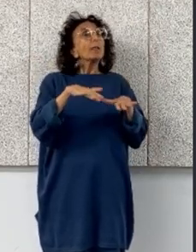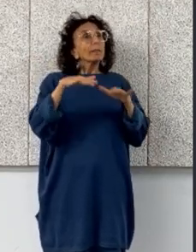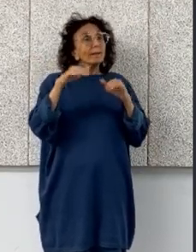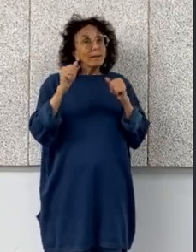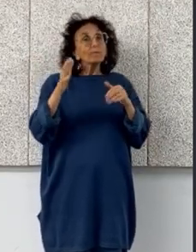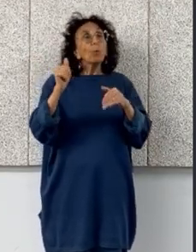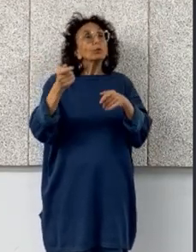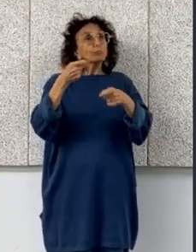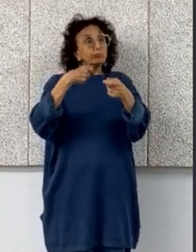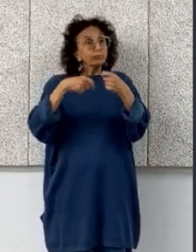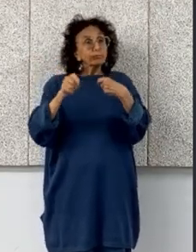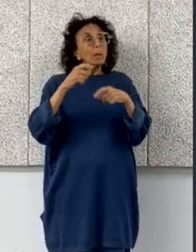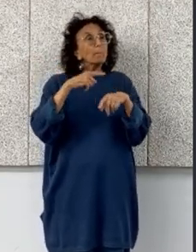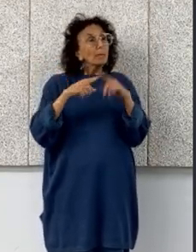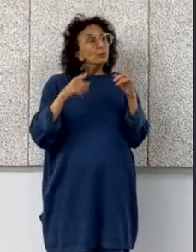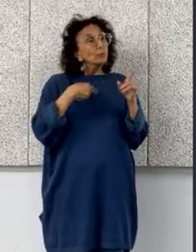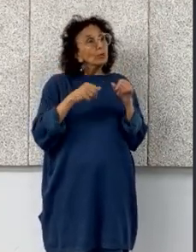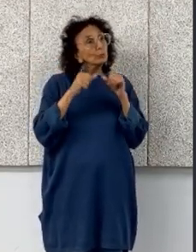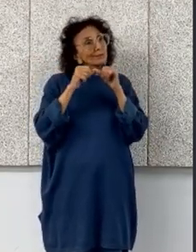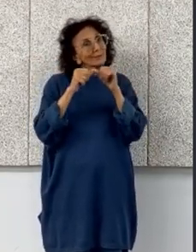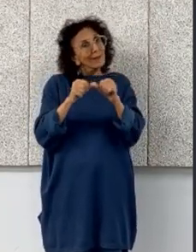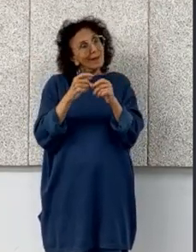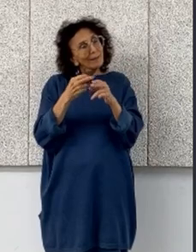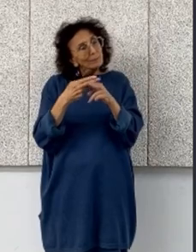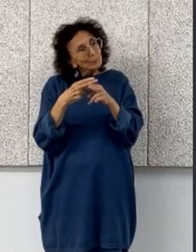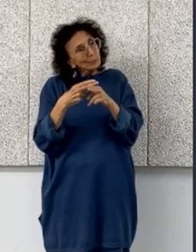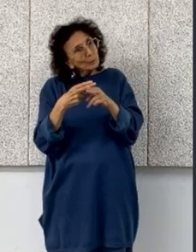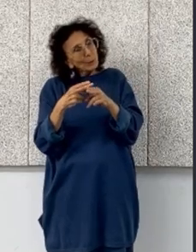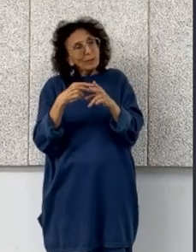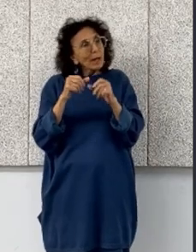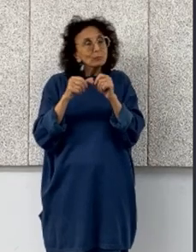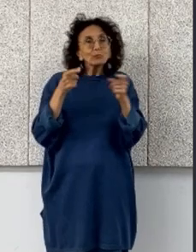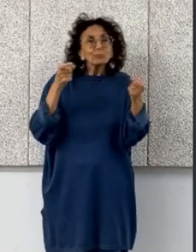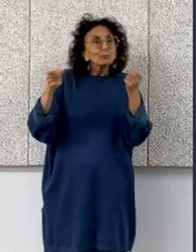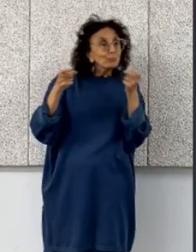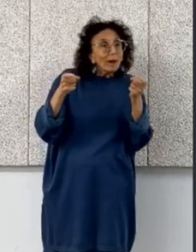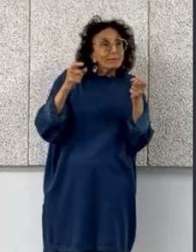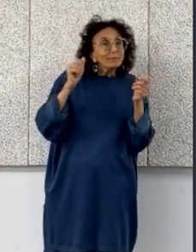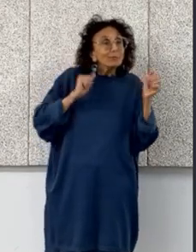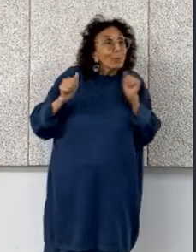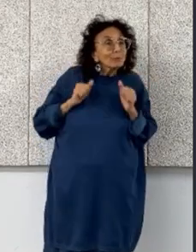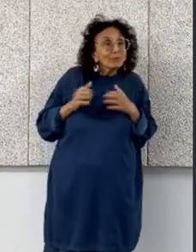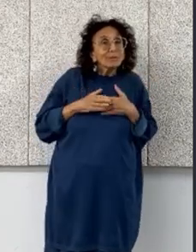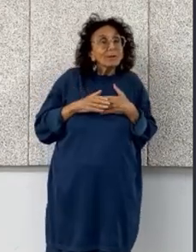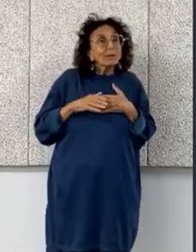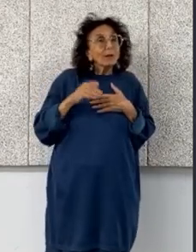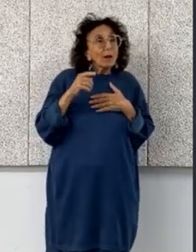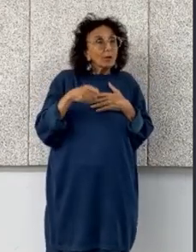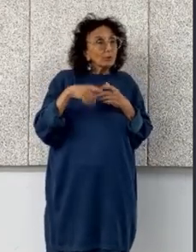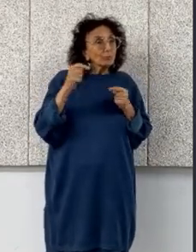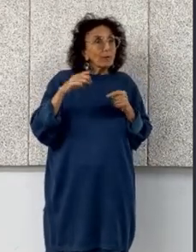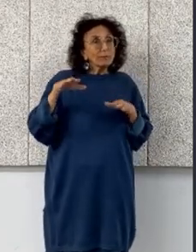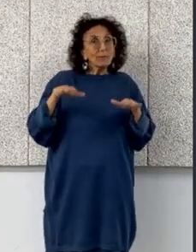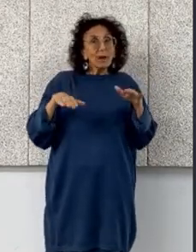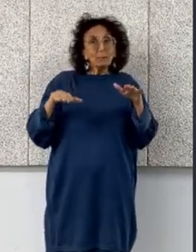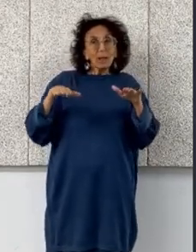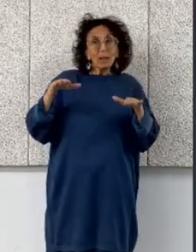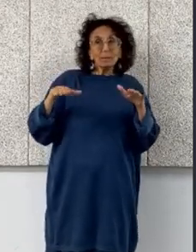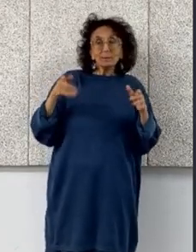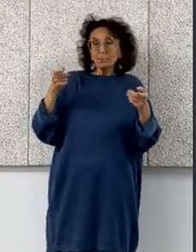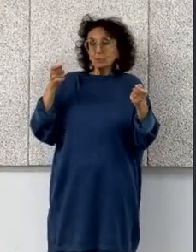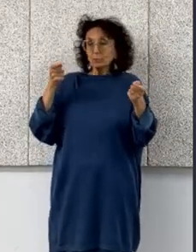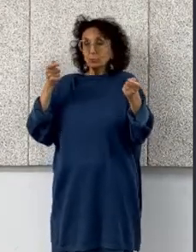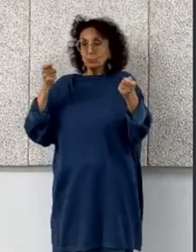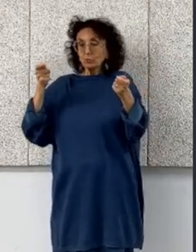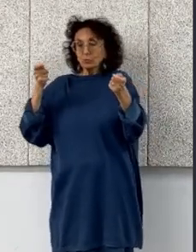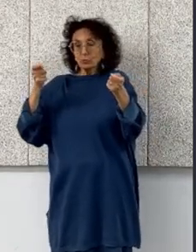want to continue directing, it sounds like. And then Will, you are trying to find balance between directing and mm-hmm.